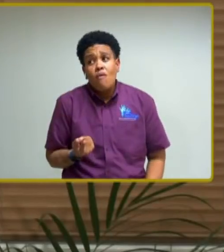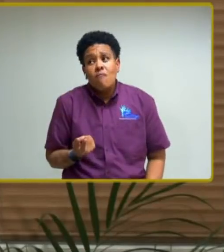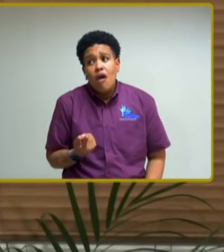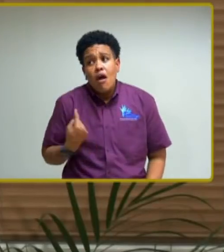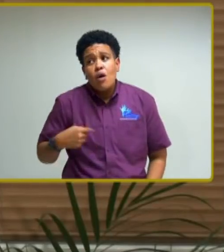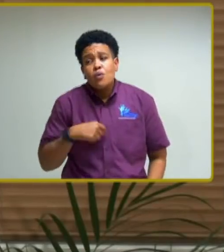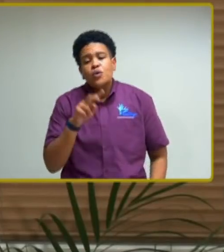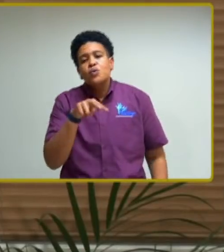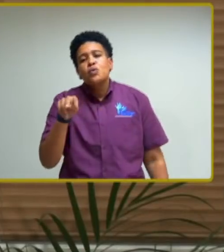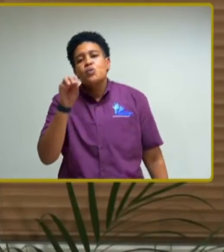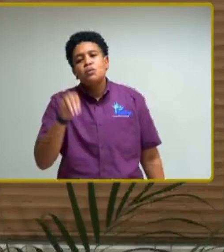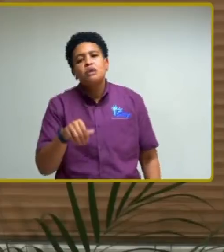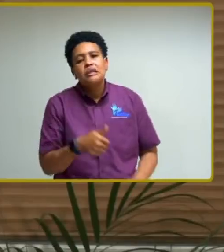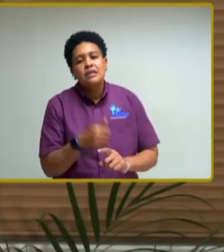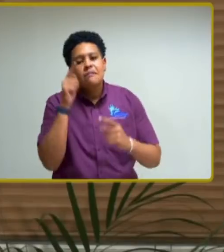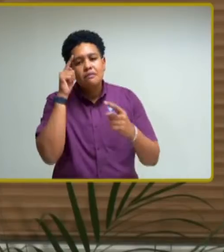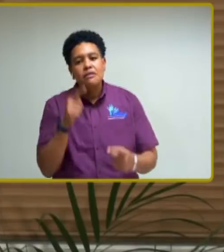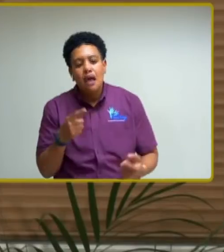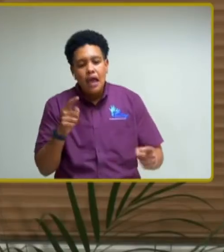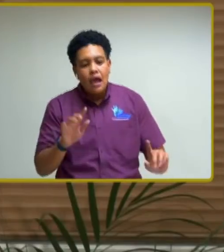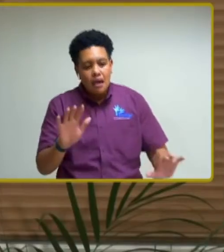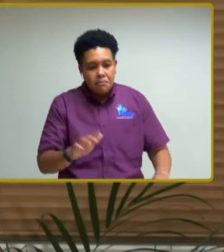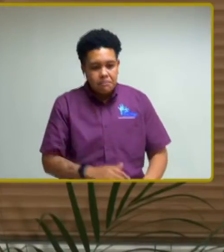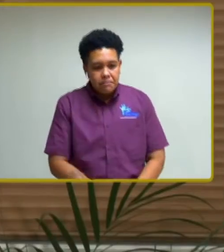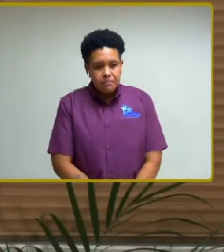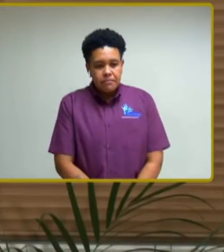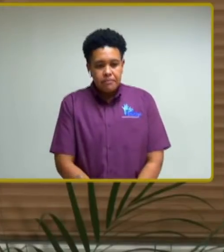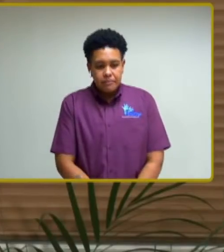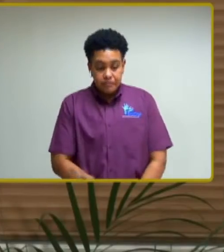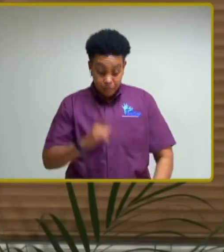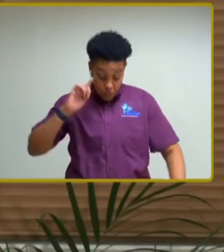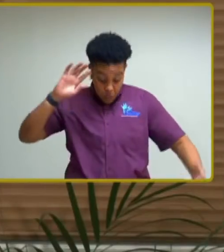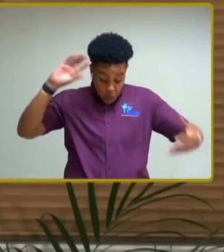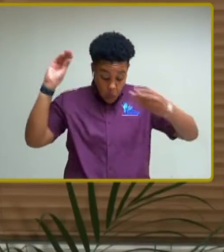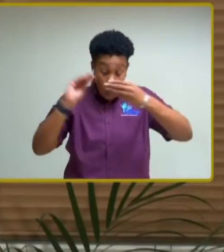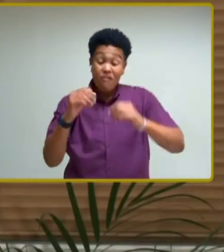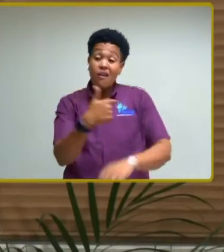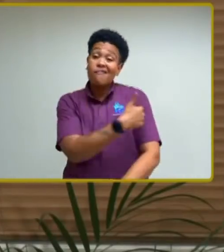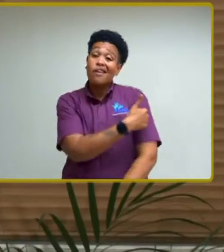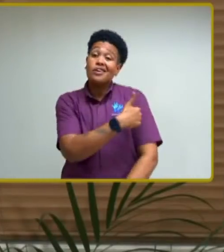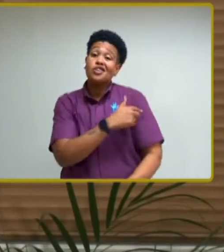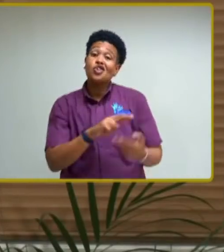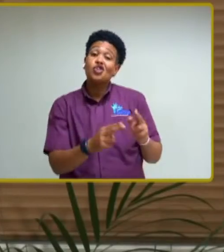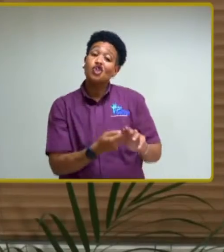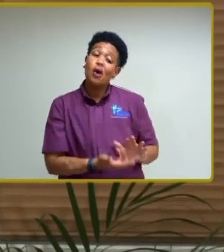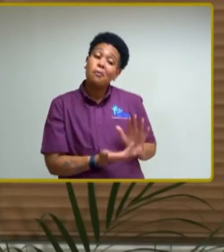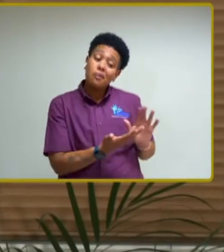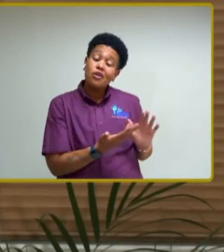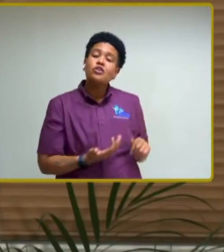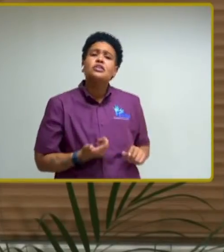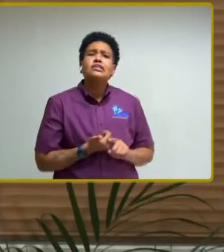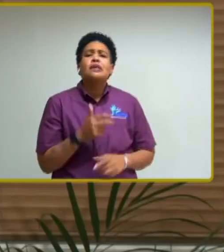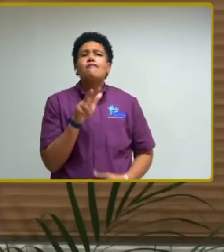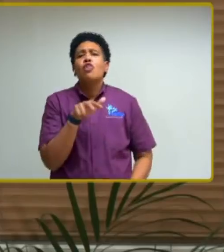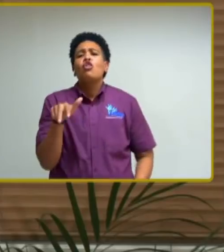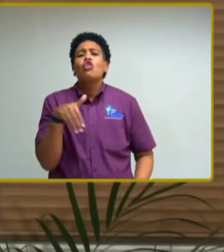at 22% of target. The overall vaccination numbers,